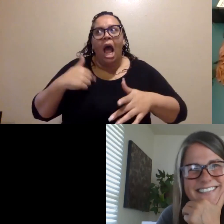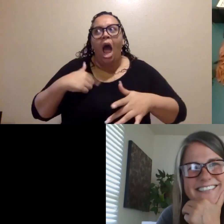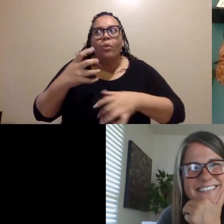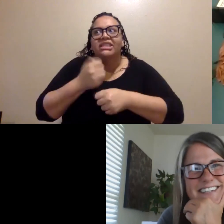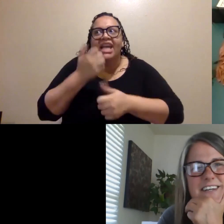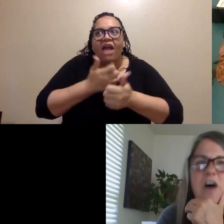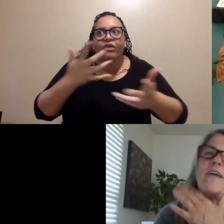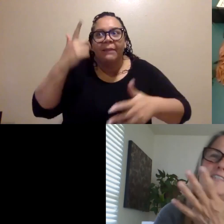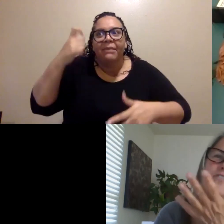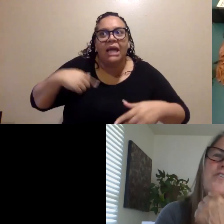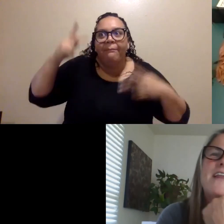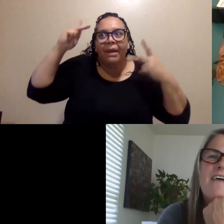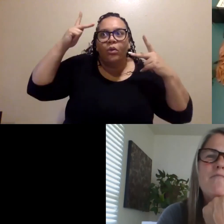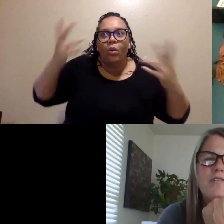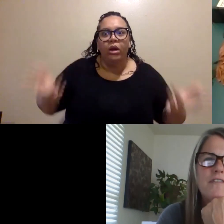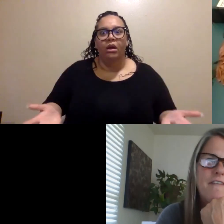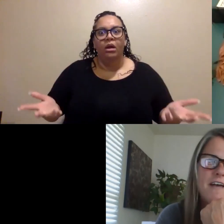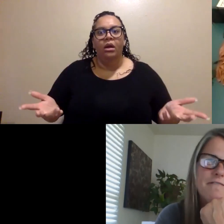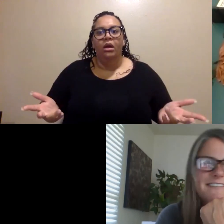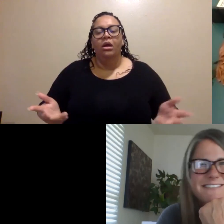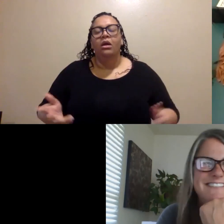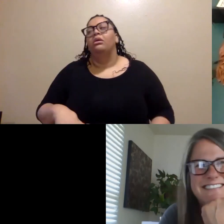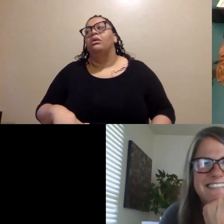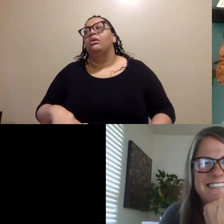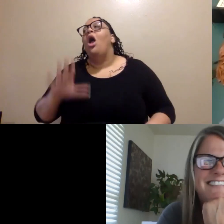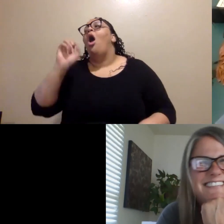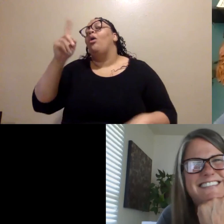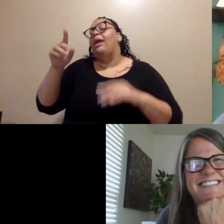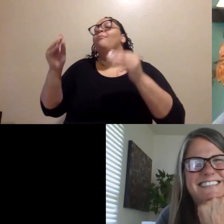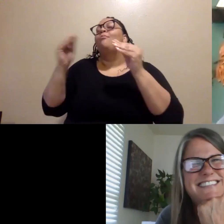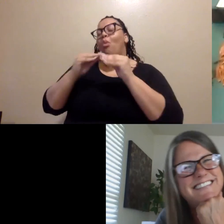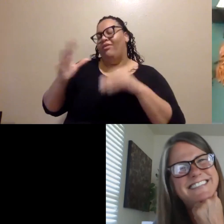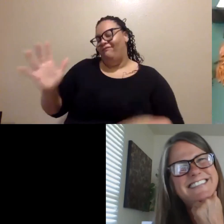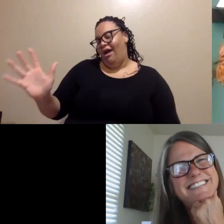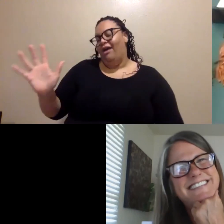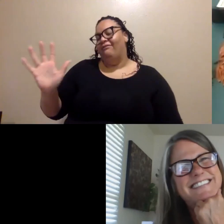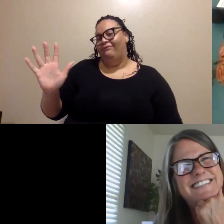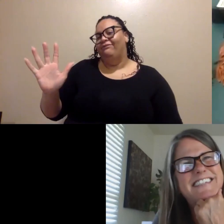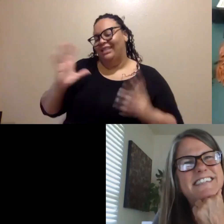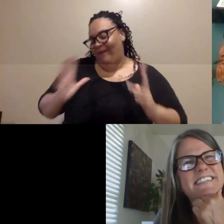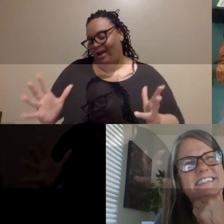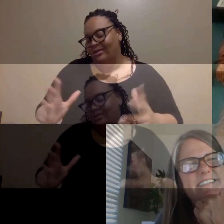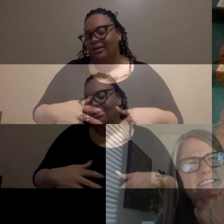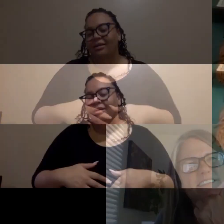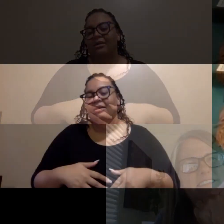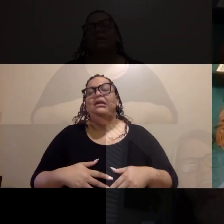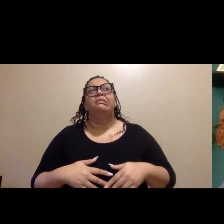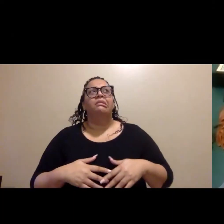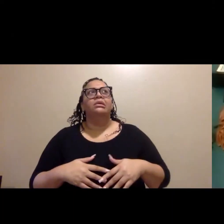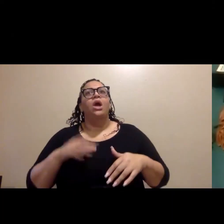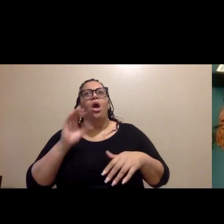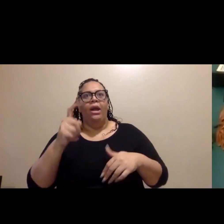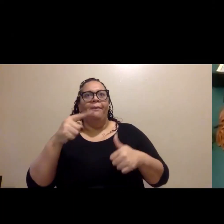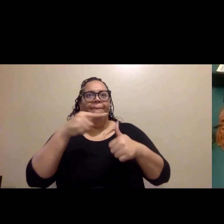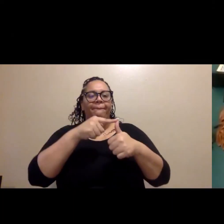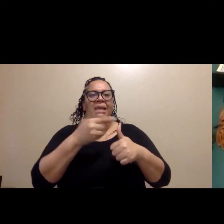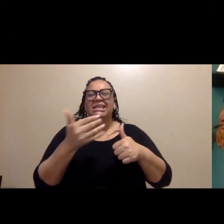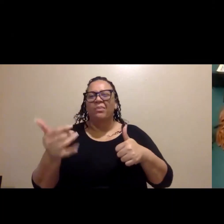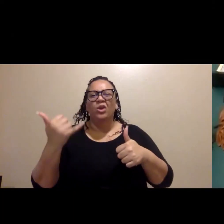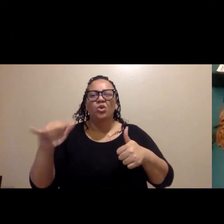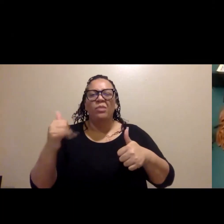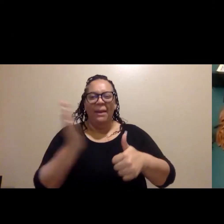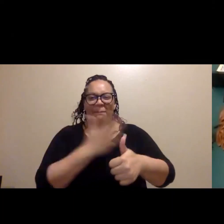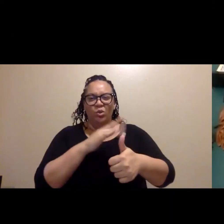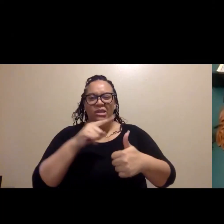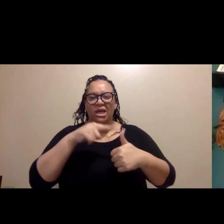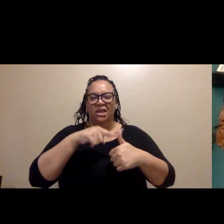be honest with you. I am that person. Okay, so you can have more than 5. But I would say something to play music. I have to